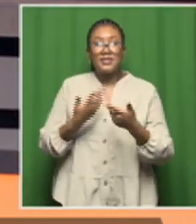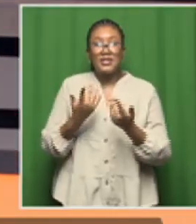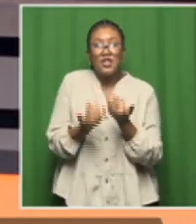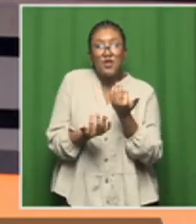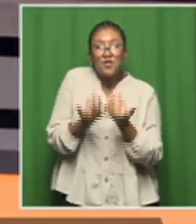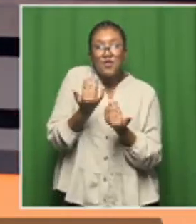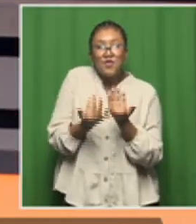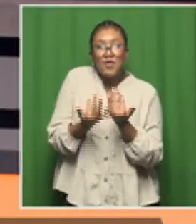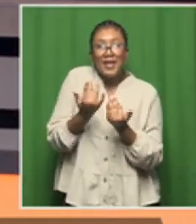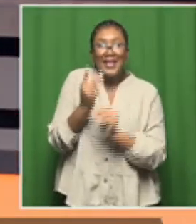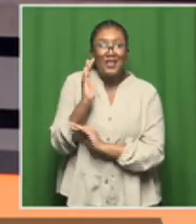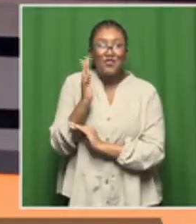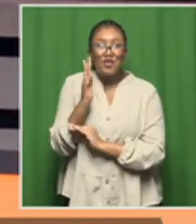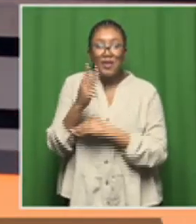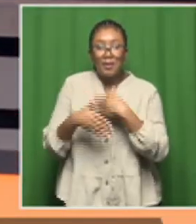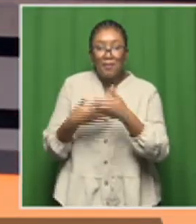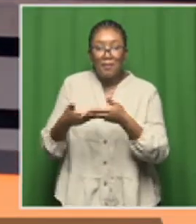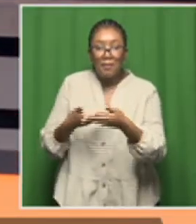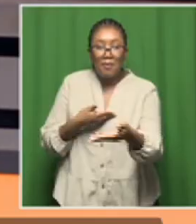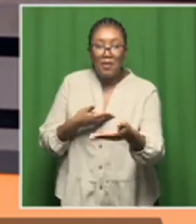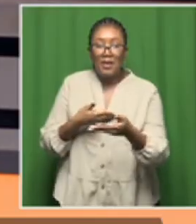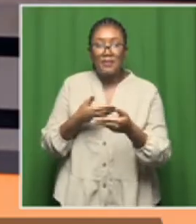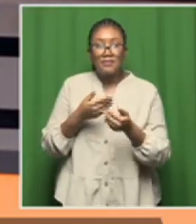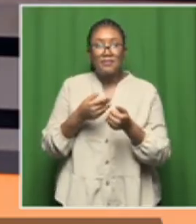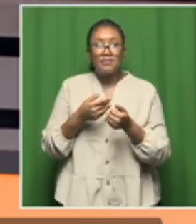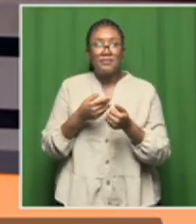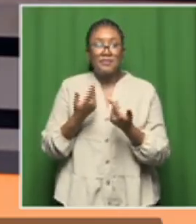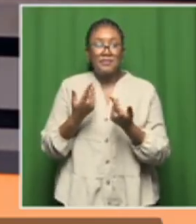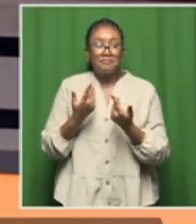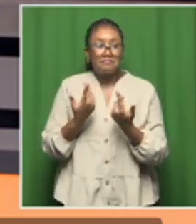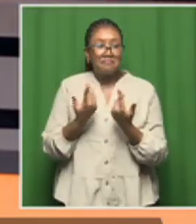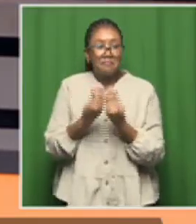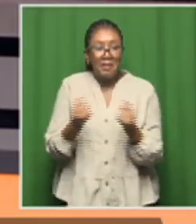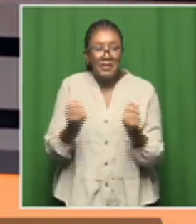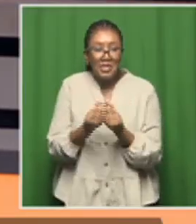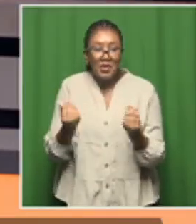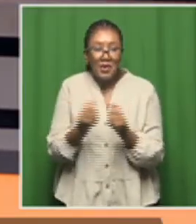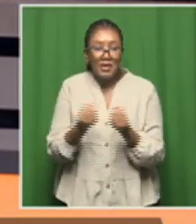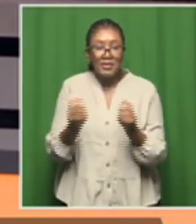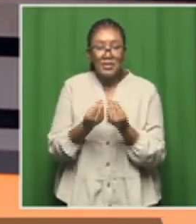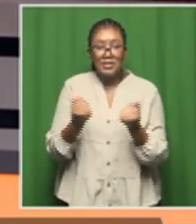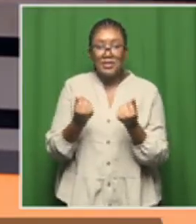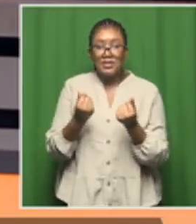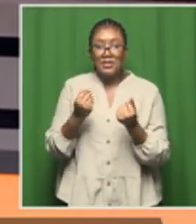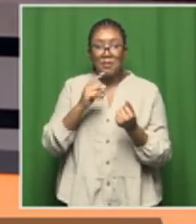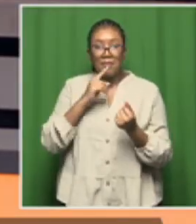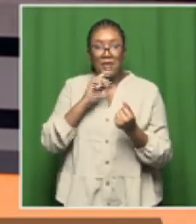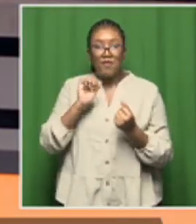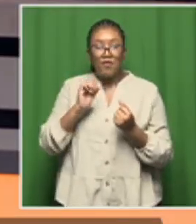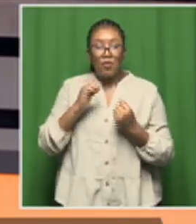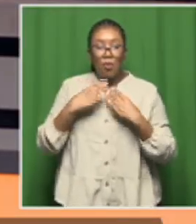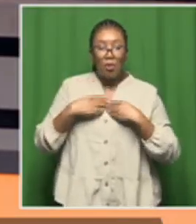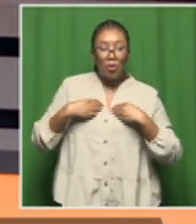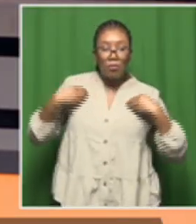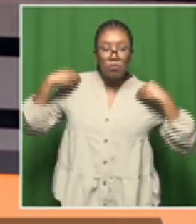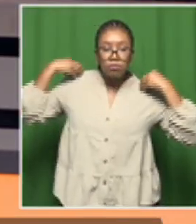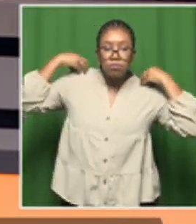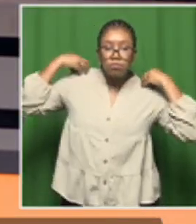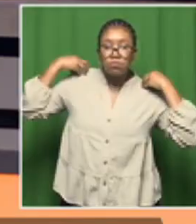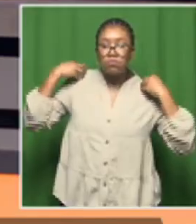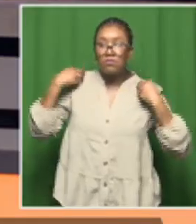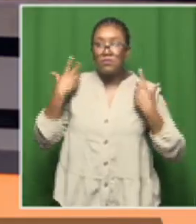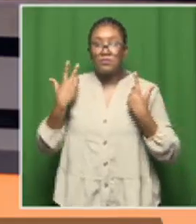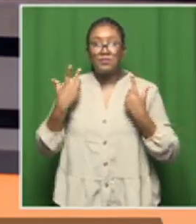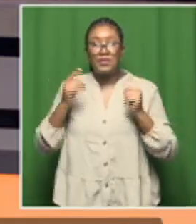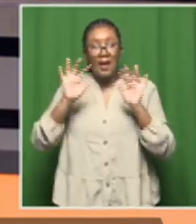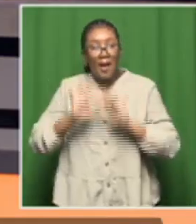we're chatting about the meaning of different materials, even just wearing them on certain parts of your body, and the types of beads that are